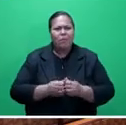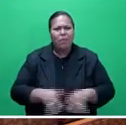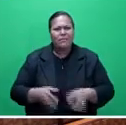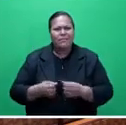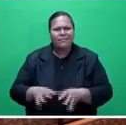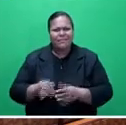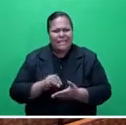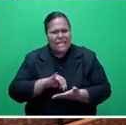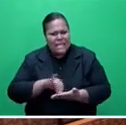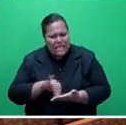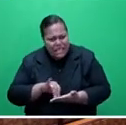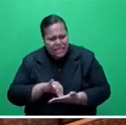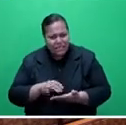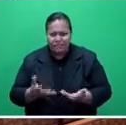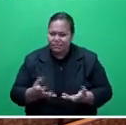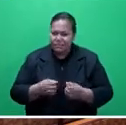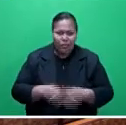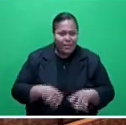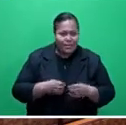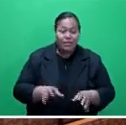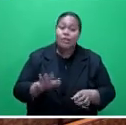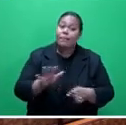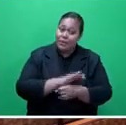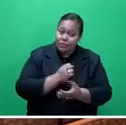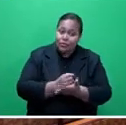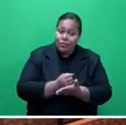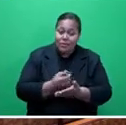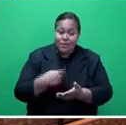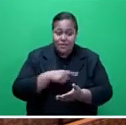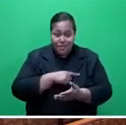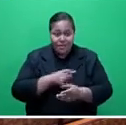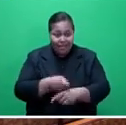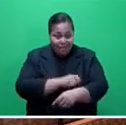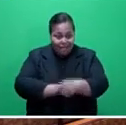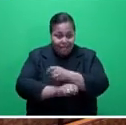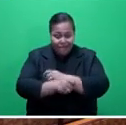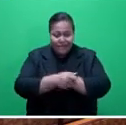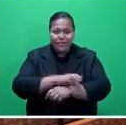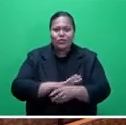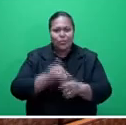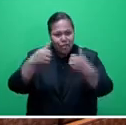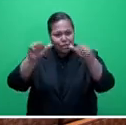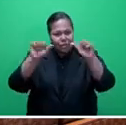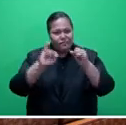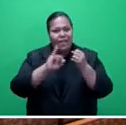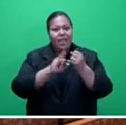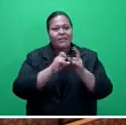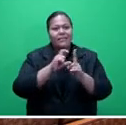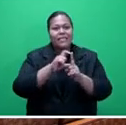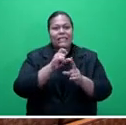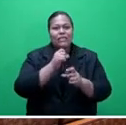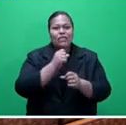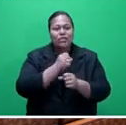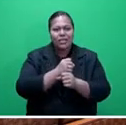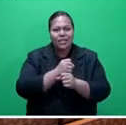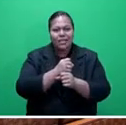and thereby ensuring our efforts in achieving SDG 13.